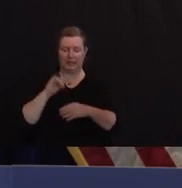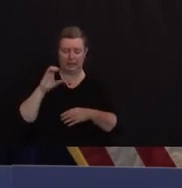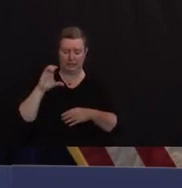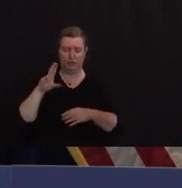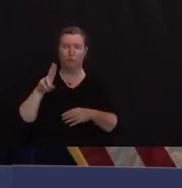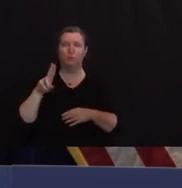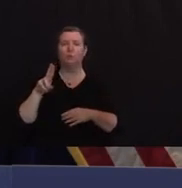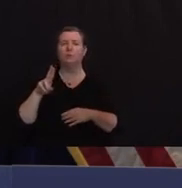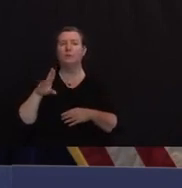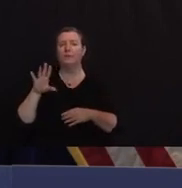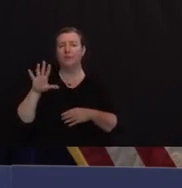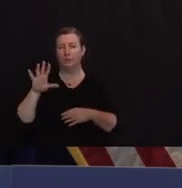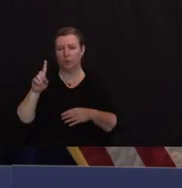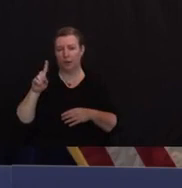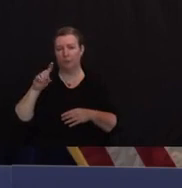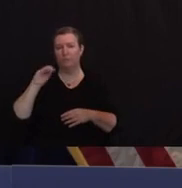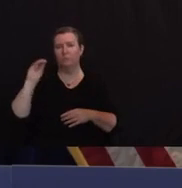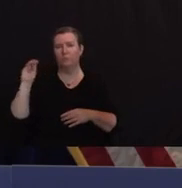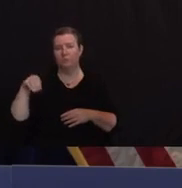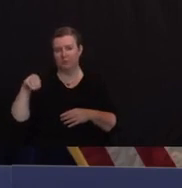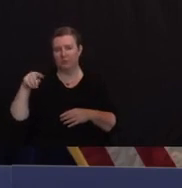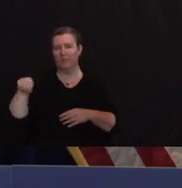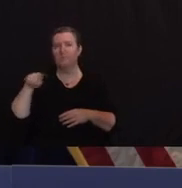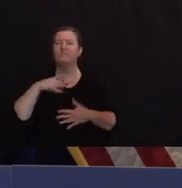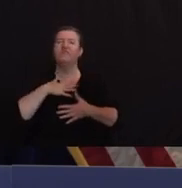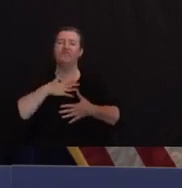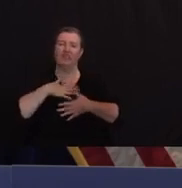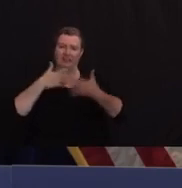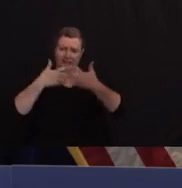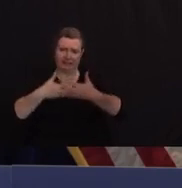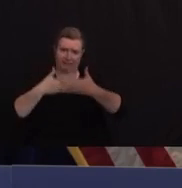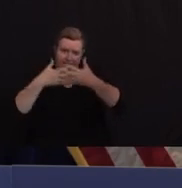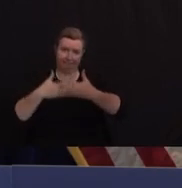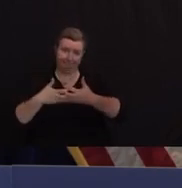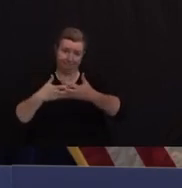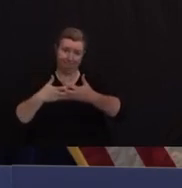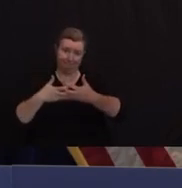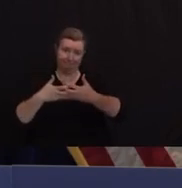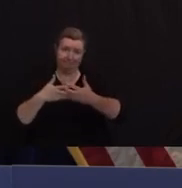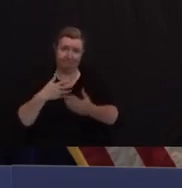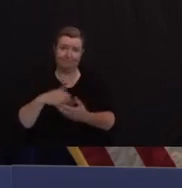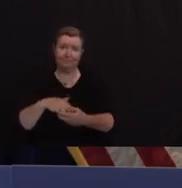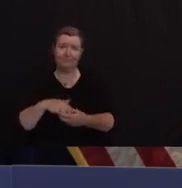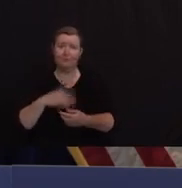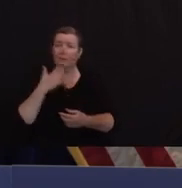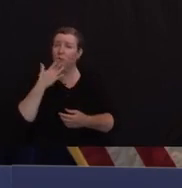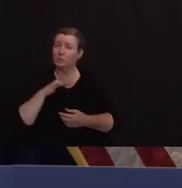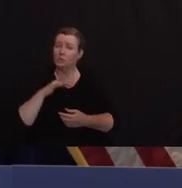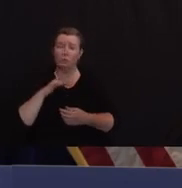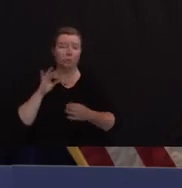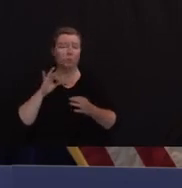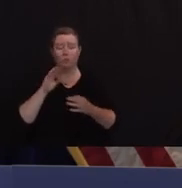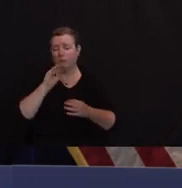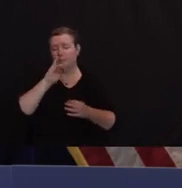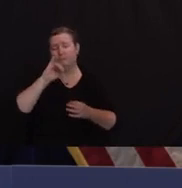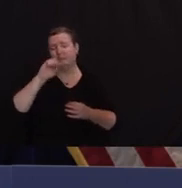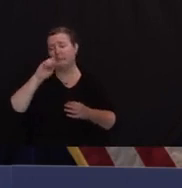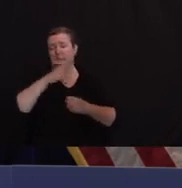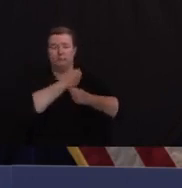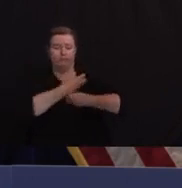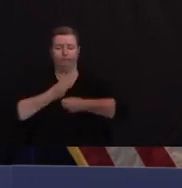51% of them are on ventilators. Fortunately, we have no new cases of multisystem inflammatory syndrome in